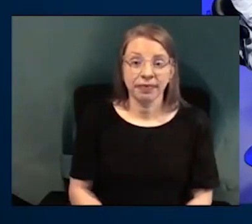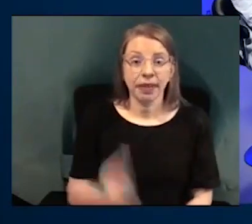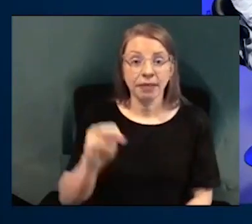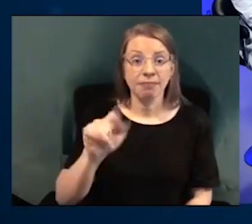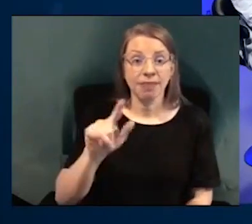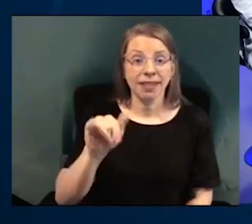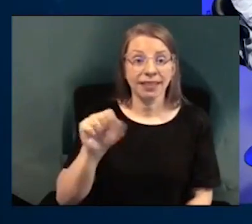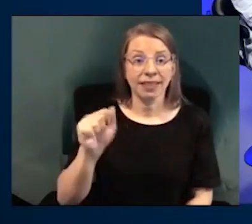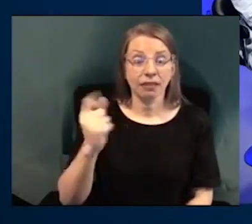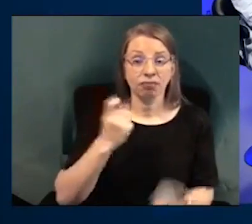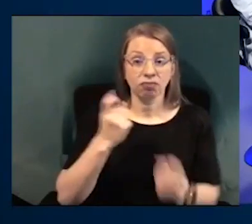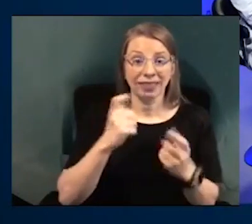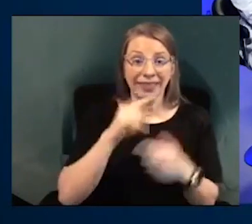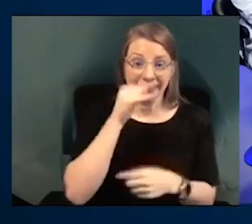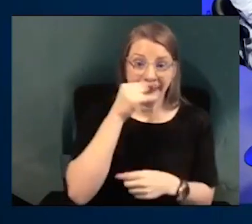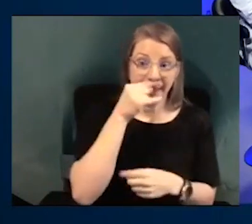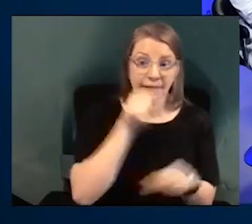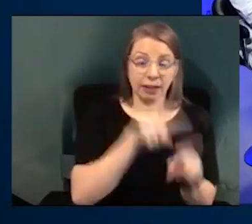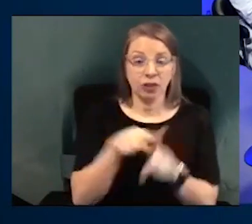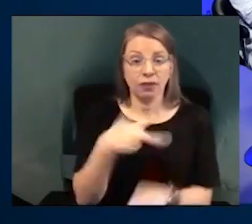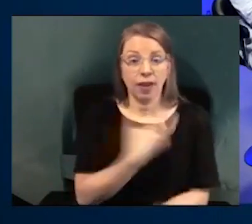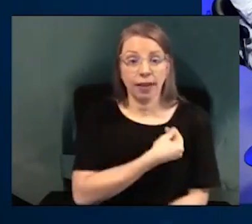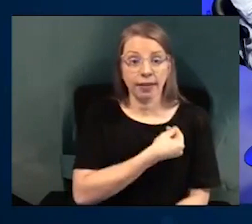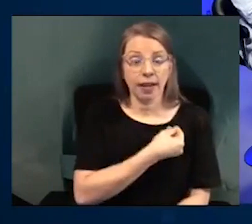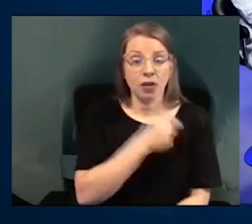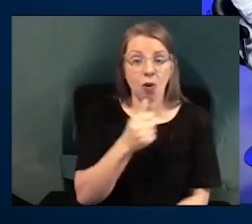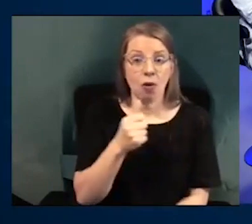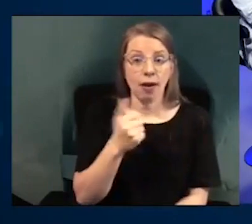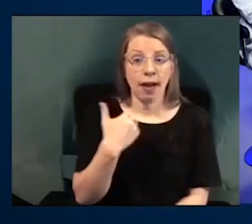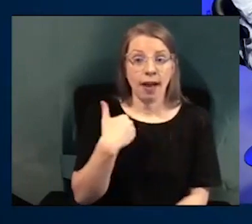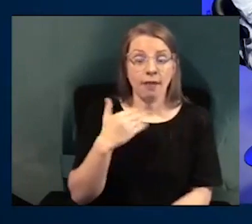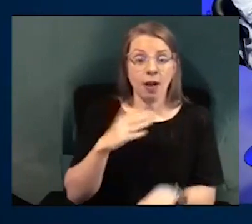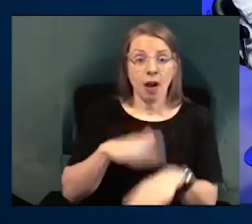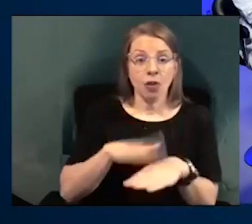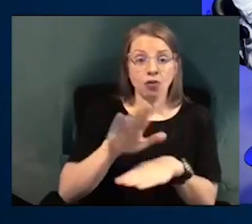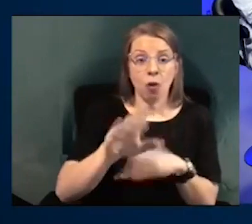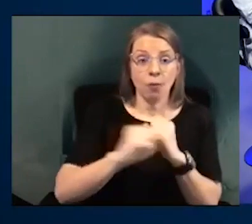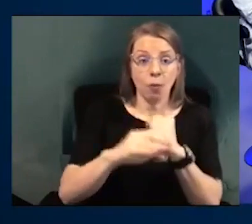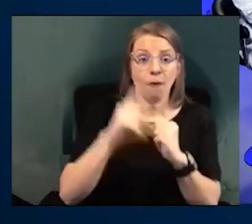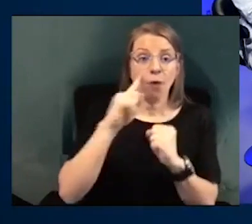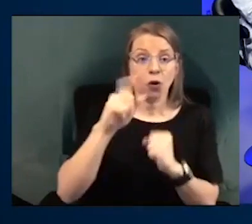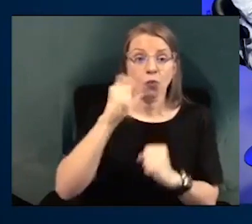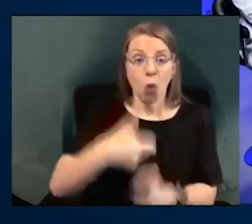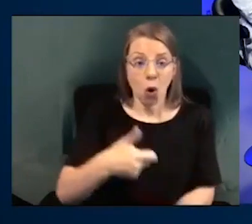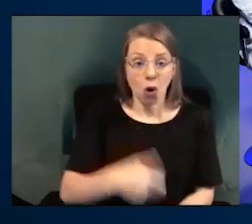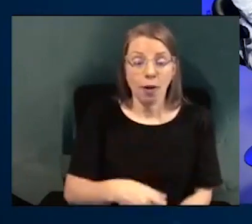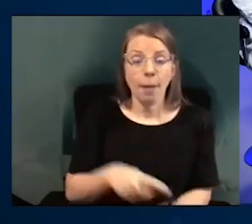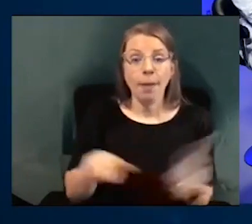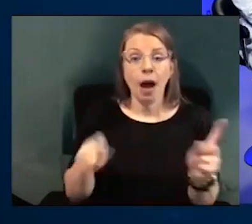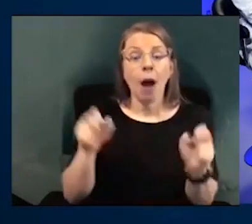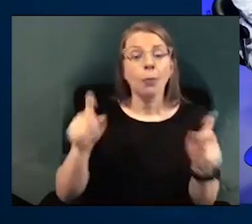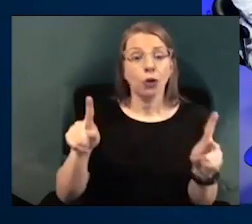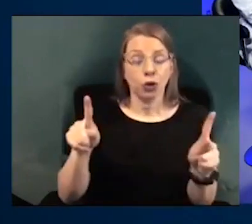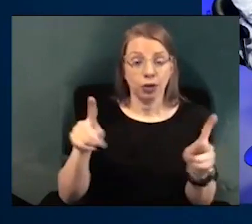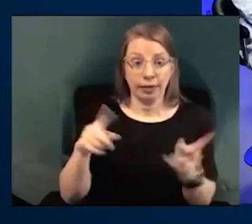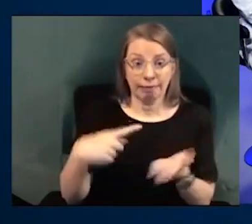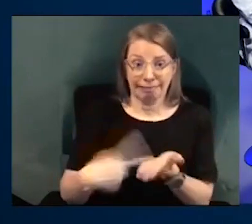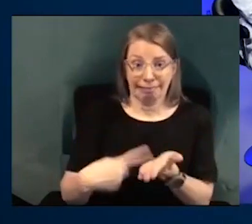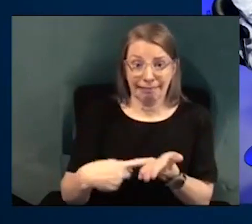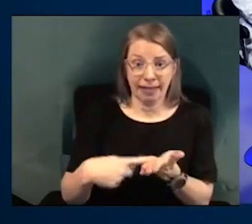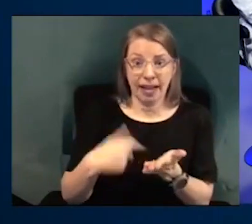vaccine. I don't have it on your promotion for tomorrow, but I just want to take the opportunity to say I'm working really hard, and I'm